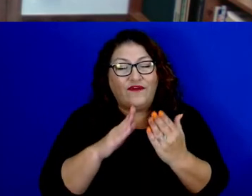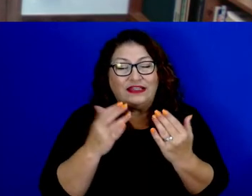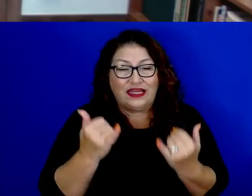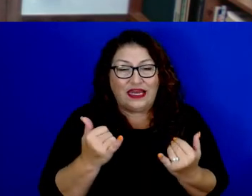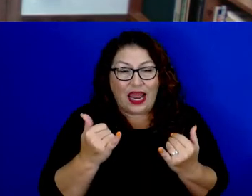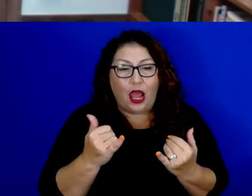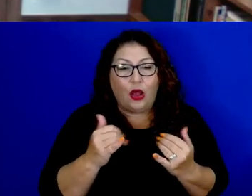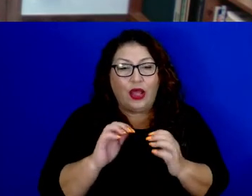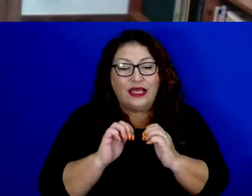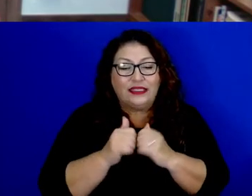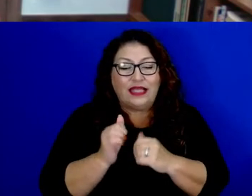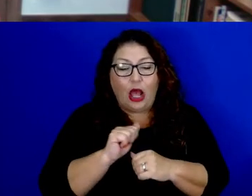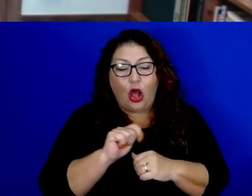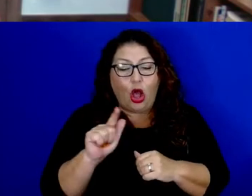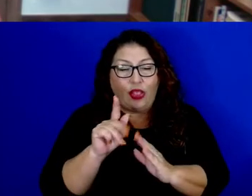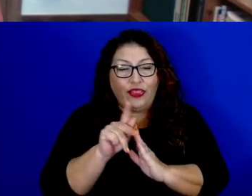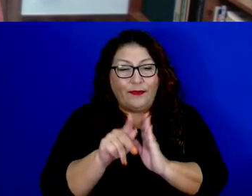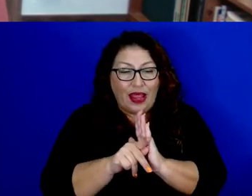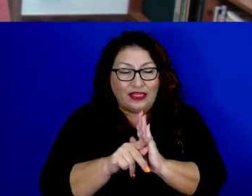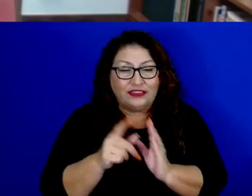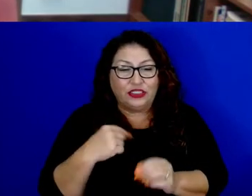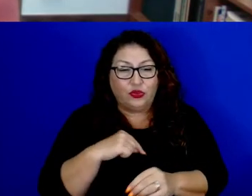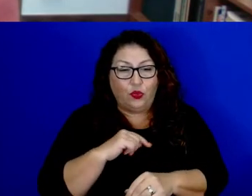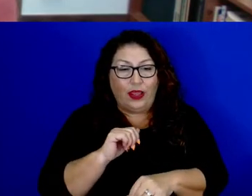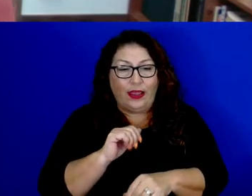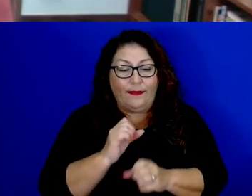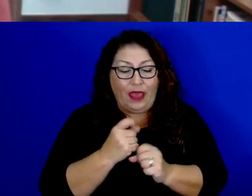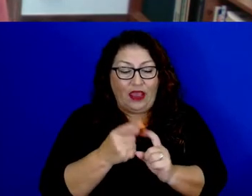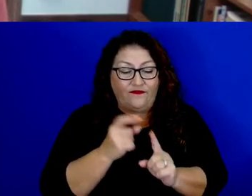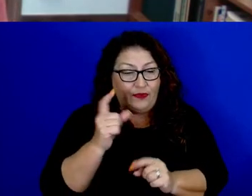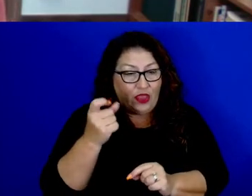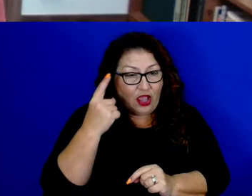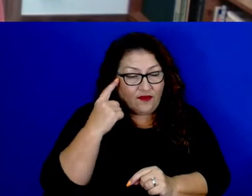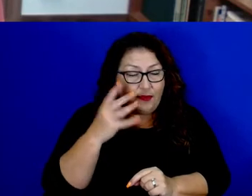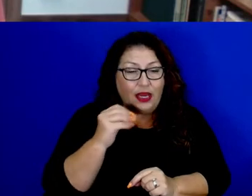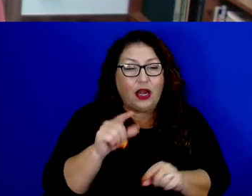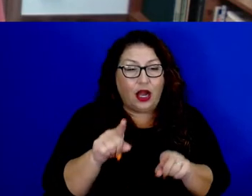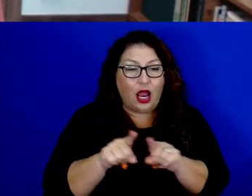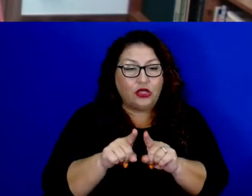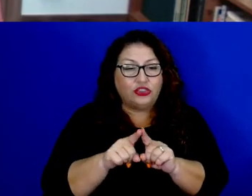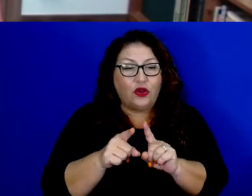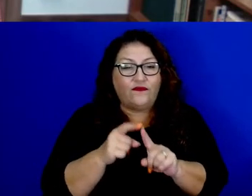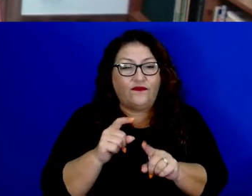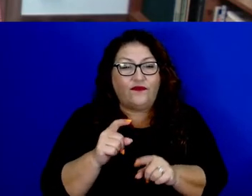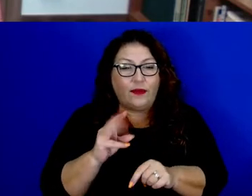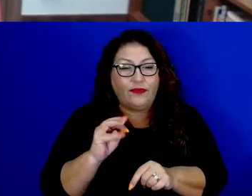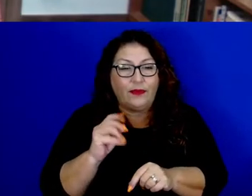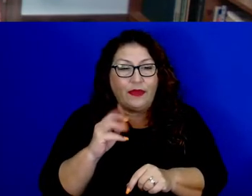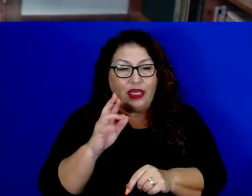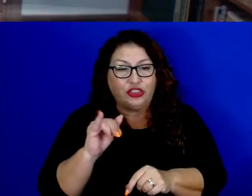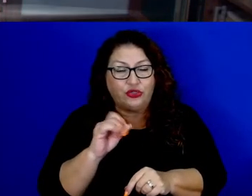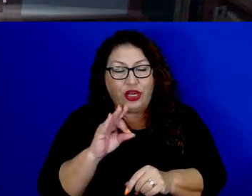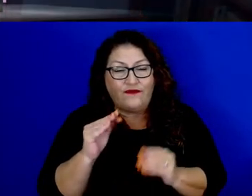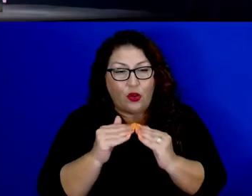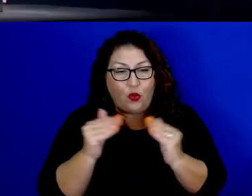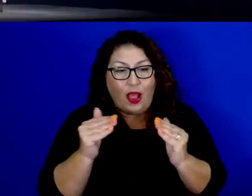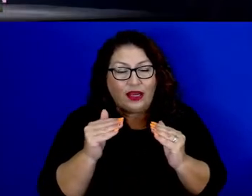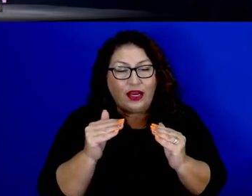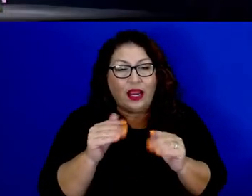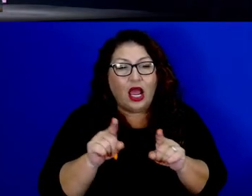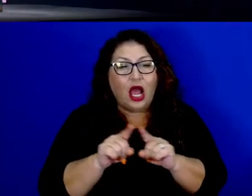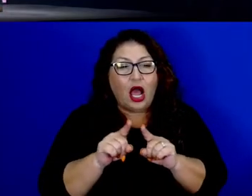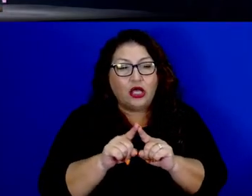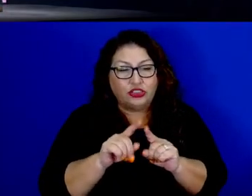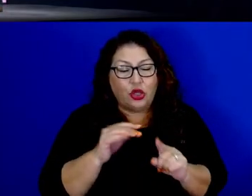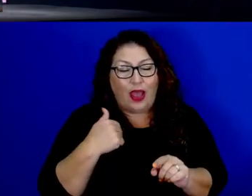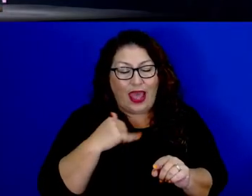policies we make from the government and also from the Ministry of Equality has also this perspective of rural, of